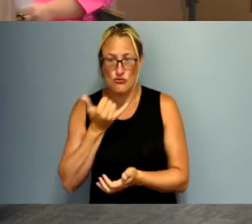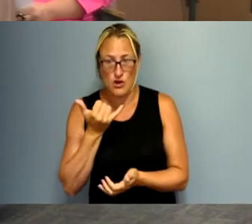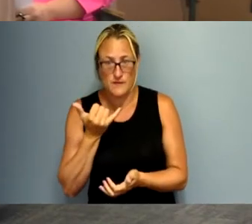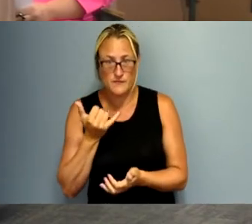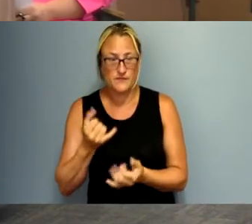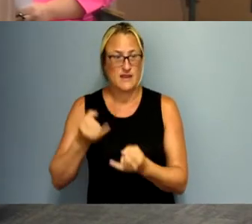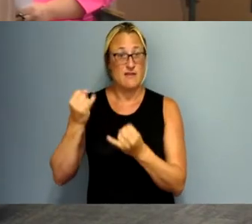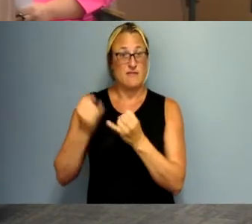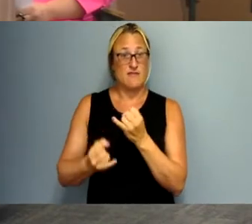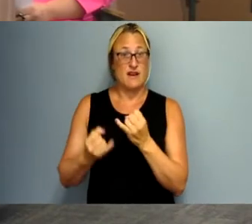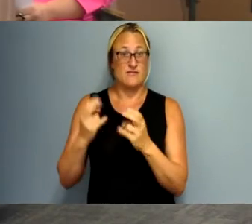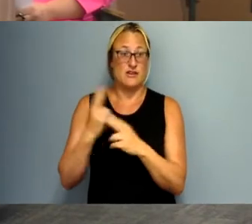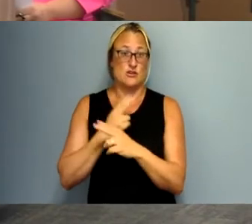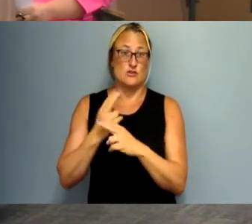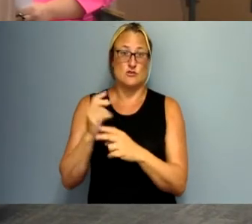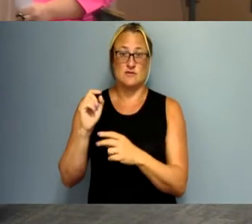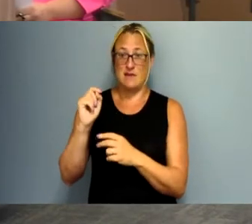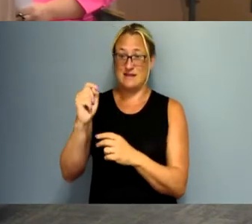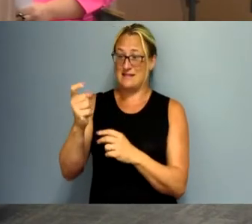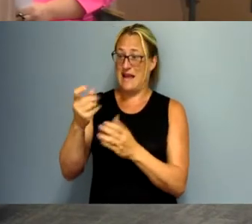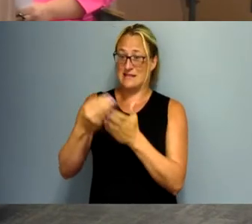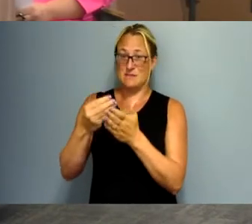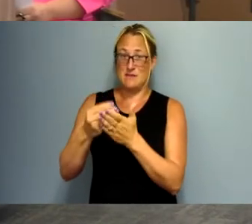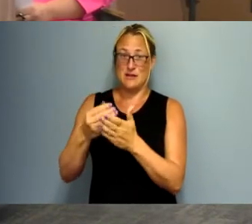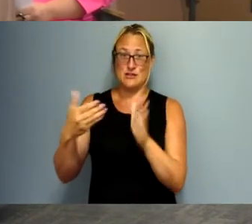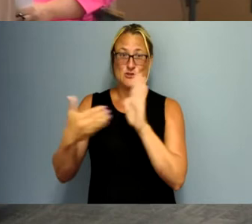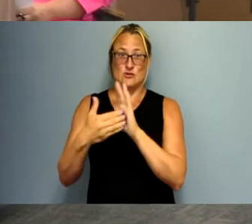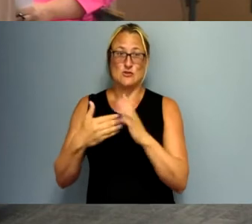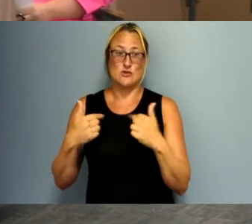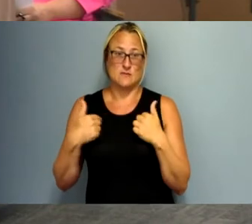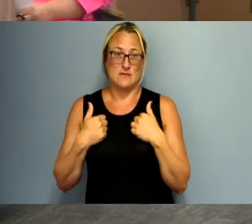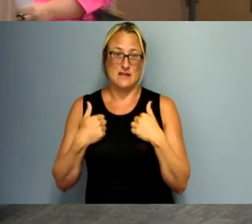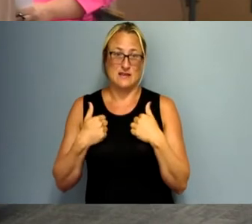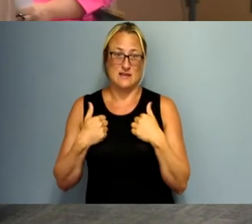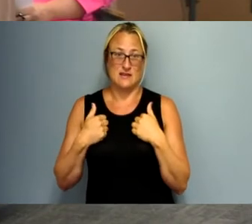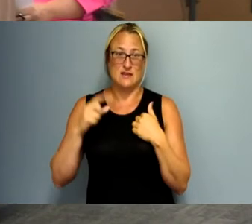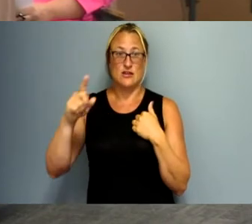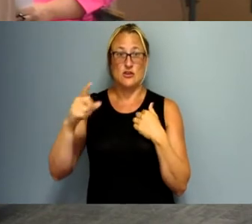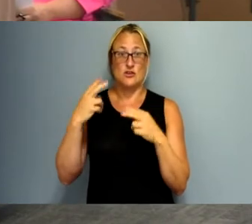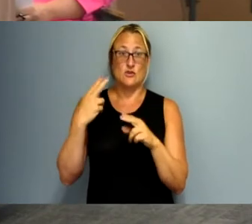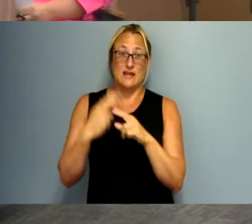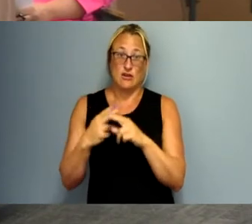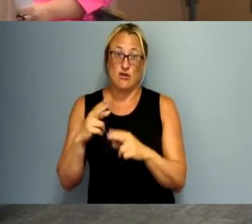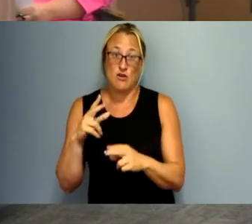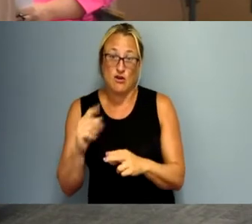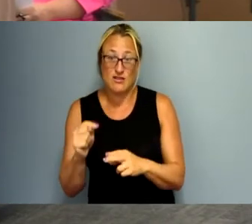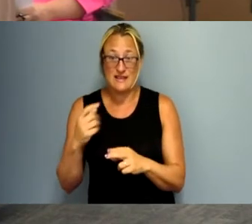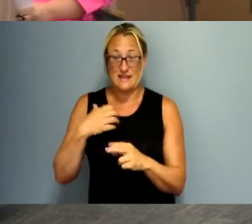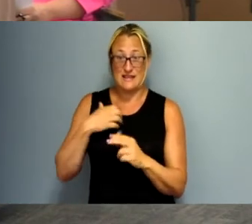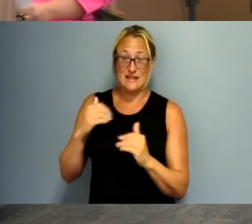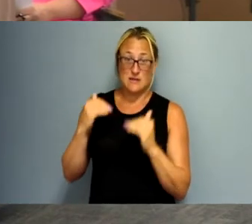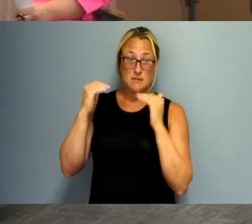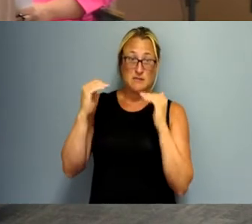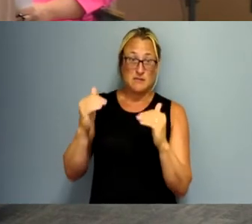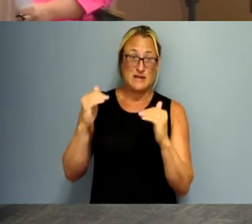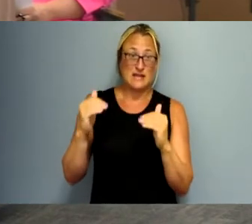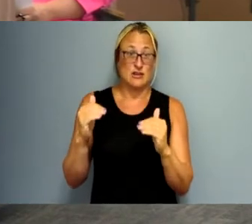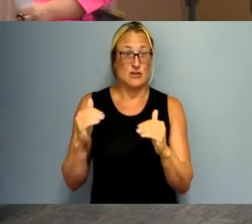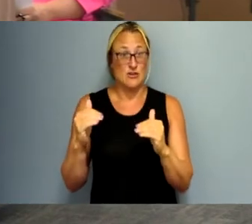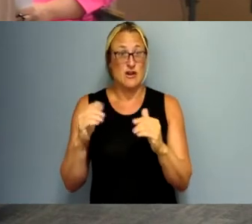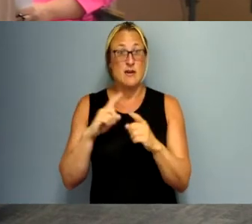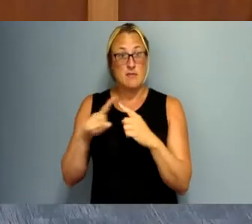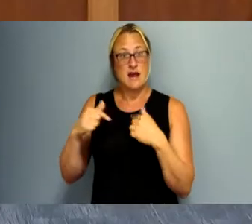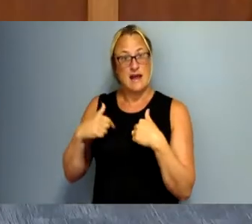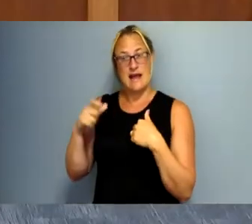Finally, you've used now my tax dollars to bring lawsuits against me. You can call it an appeal, but I have to hire a lawyer and go to court. Okay.